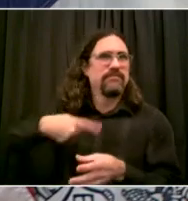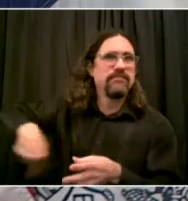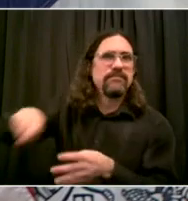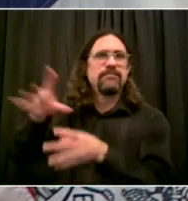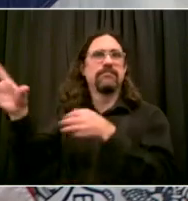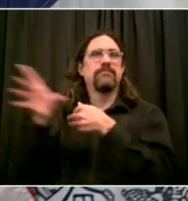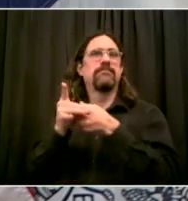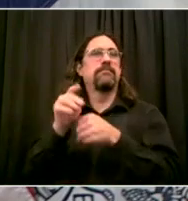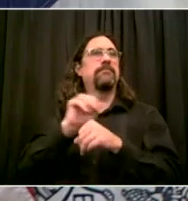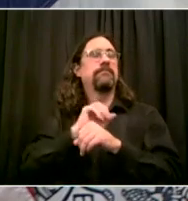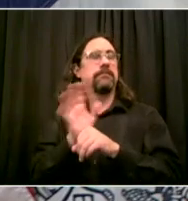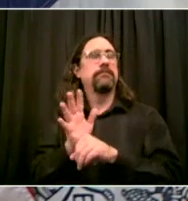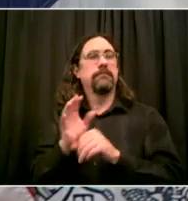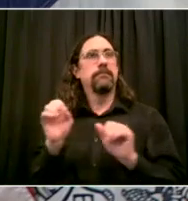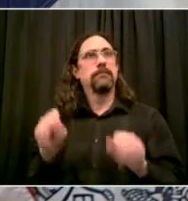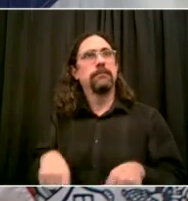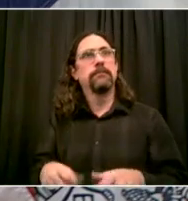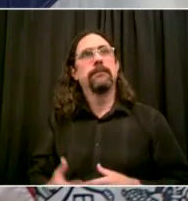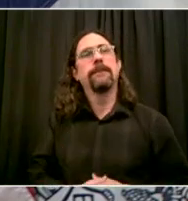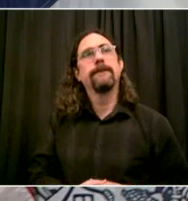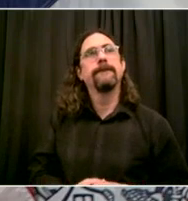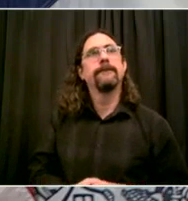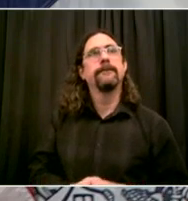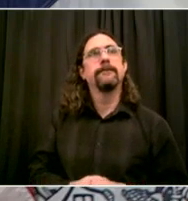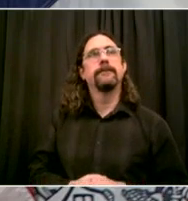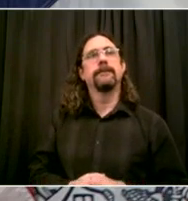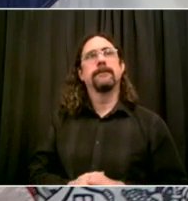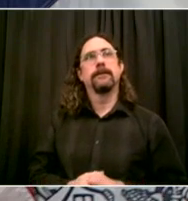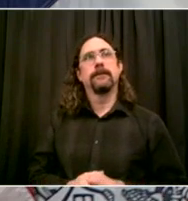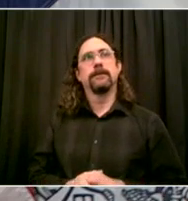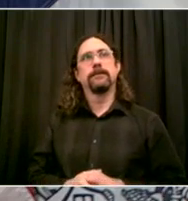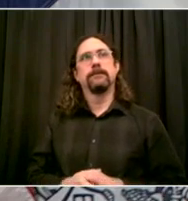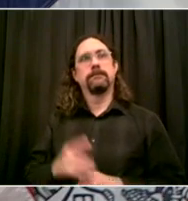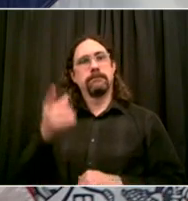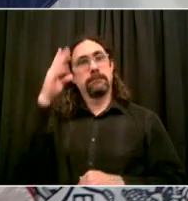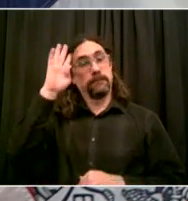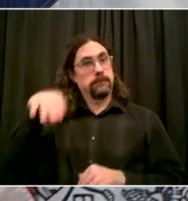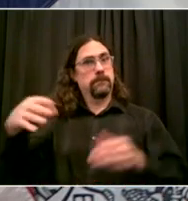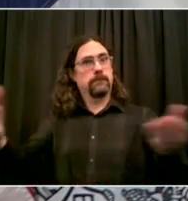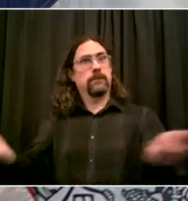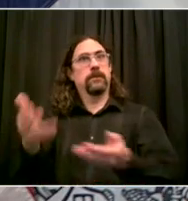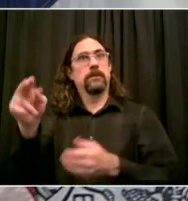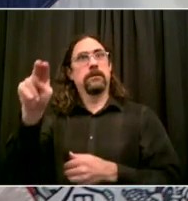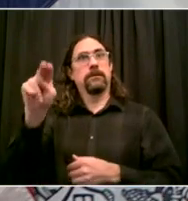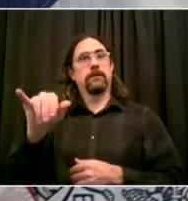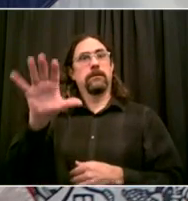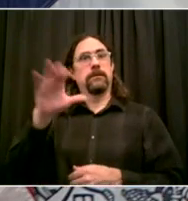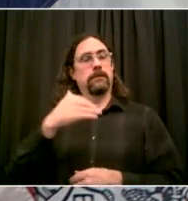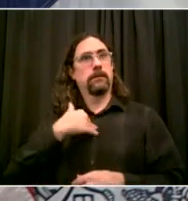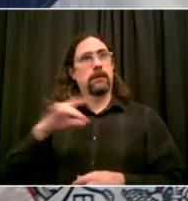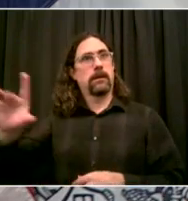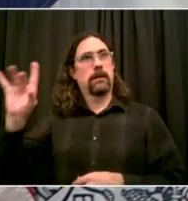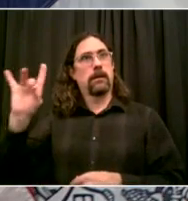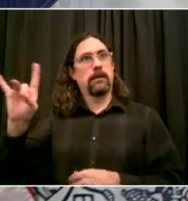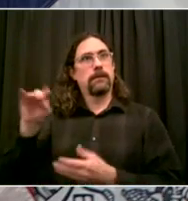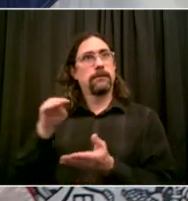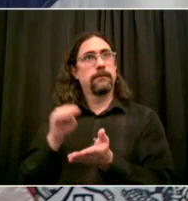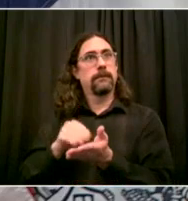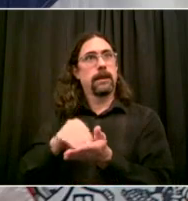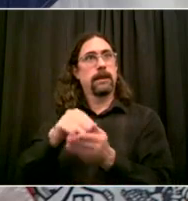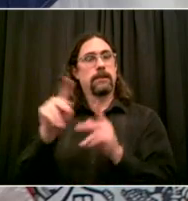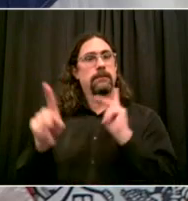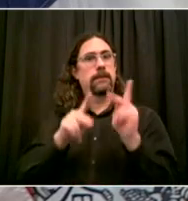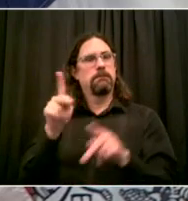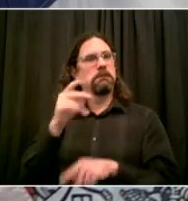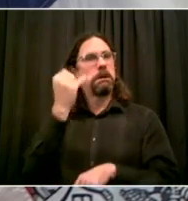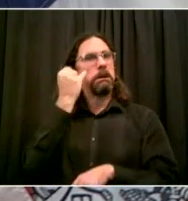small gatherings can be the problem. We are always watching to see if any of the bigger ones, particularly the indoor ones, have sparked more of a problem.